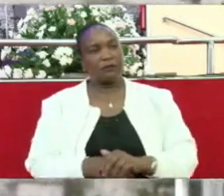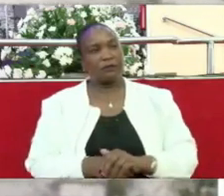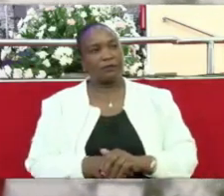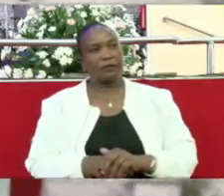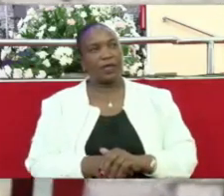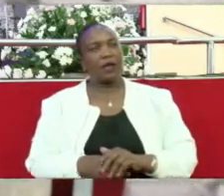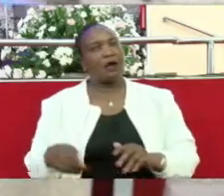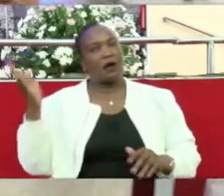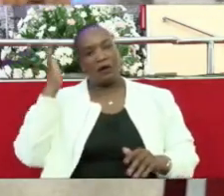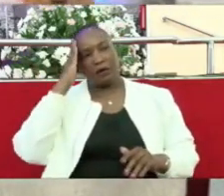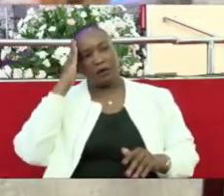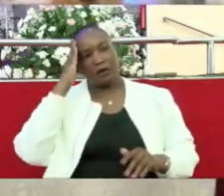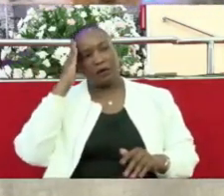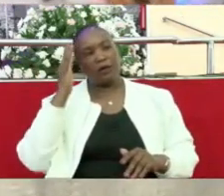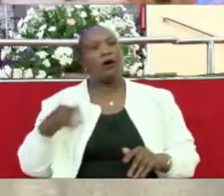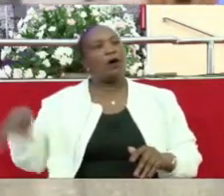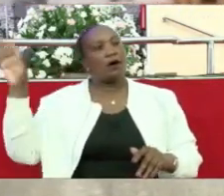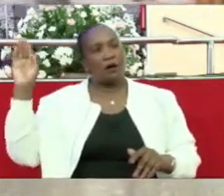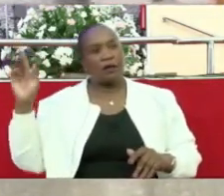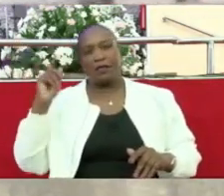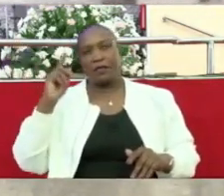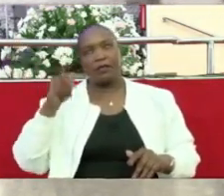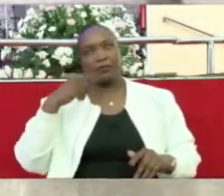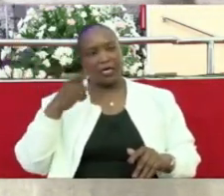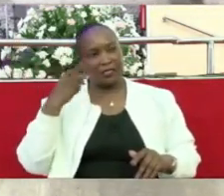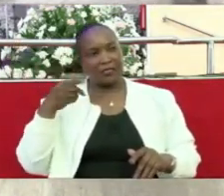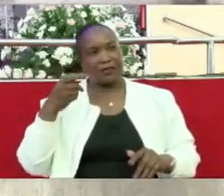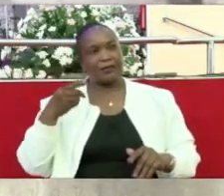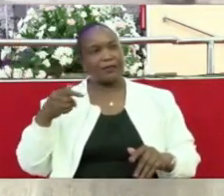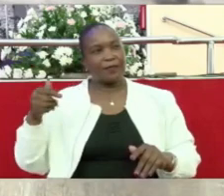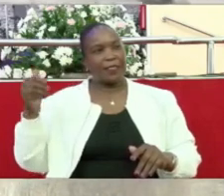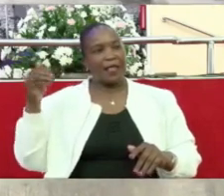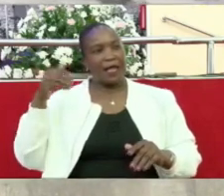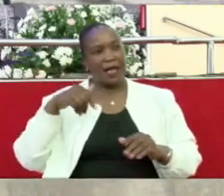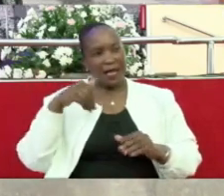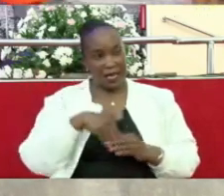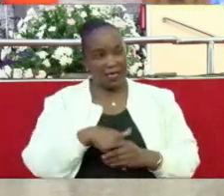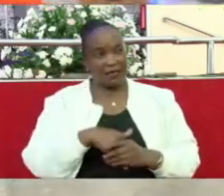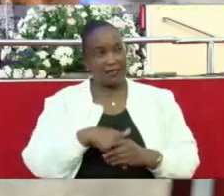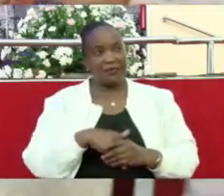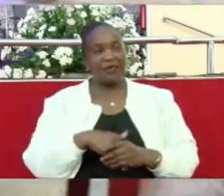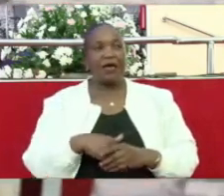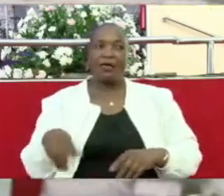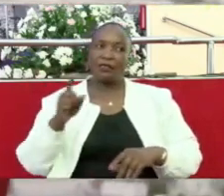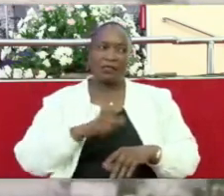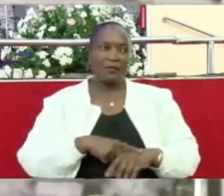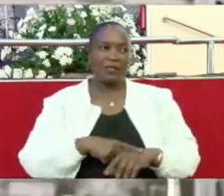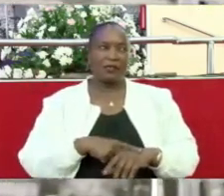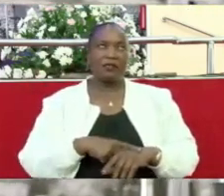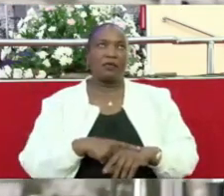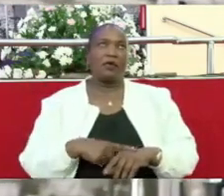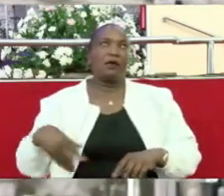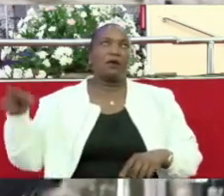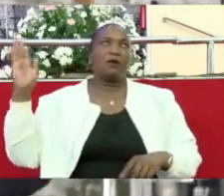is to know that the Lord speaks in seasons. Ni kwamba Mungu ananena kwa nyakati. That the Lord will not speak once. Ya kwamba haneni